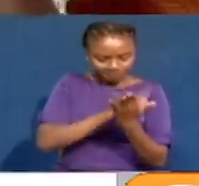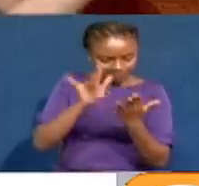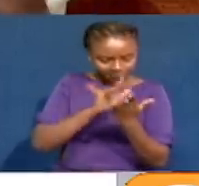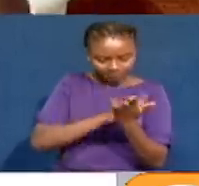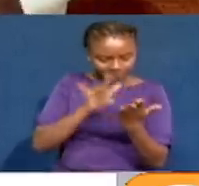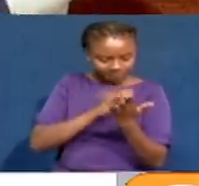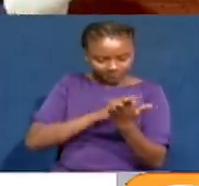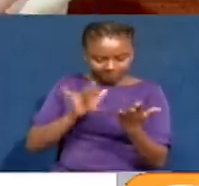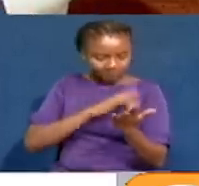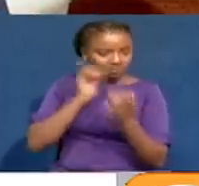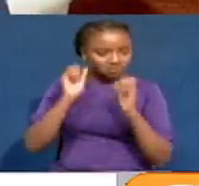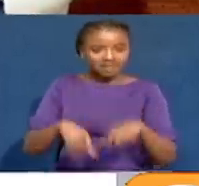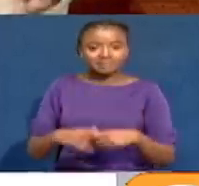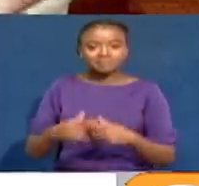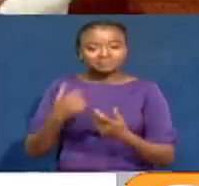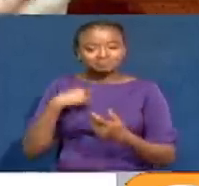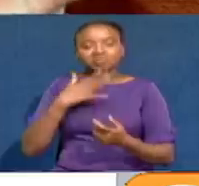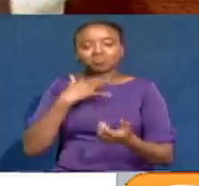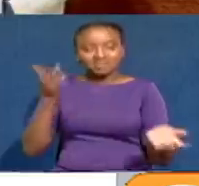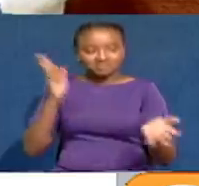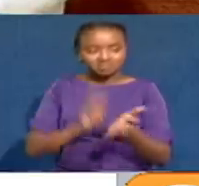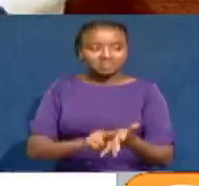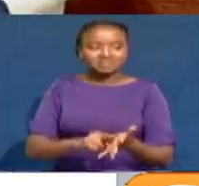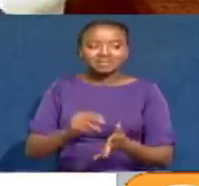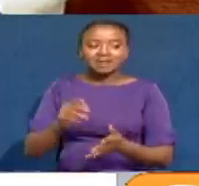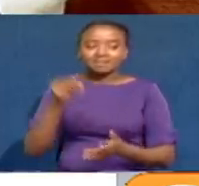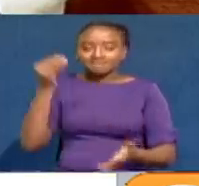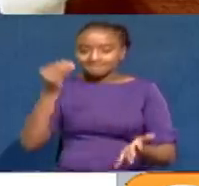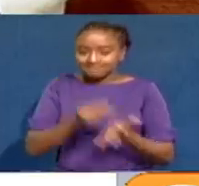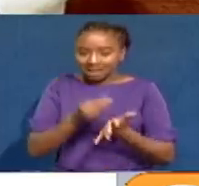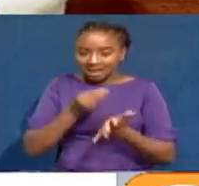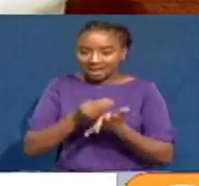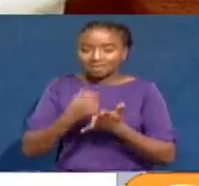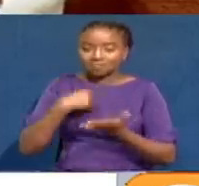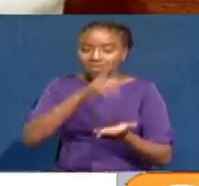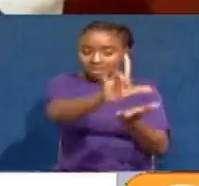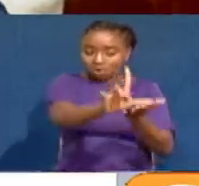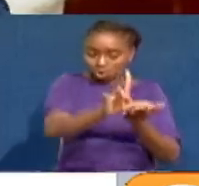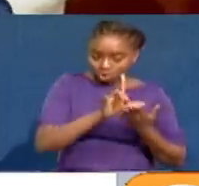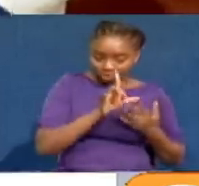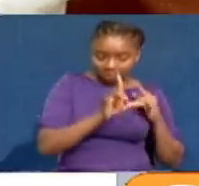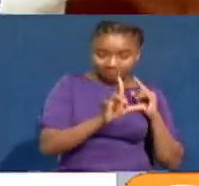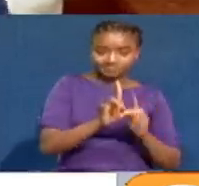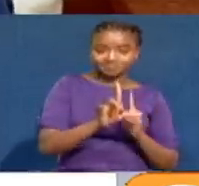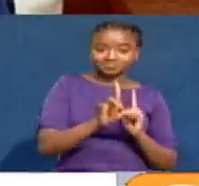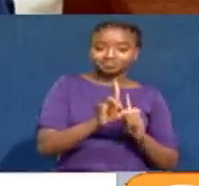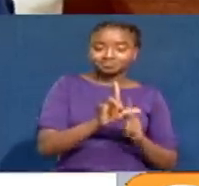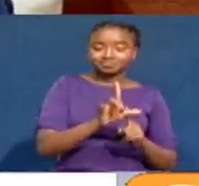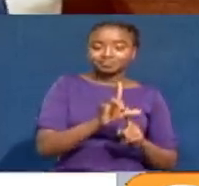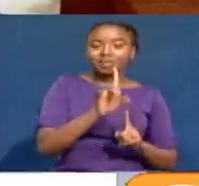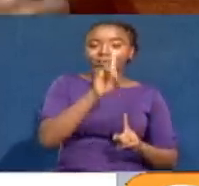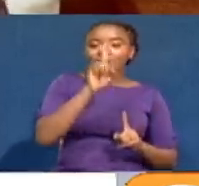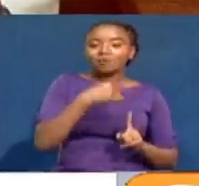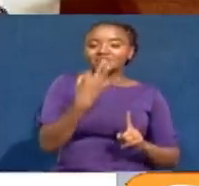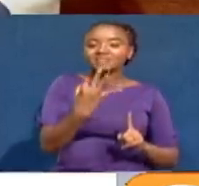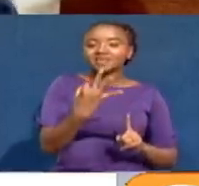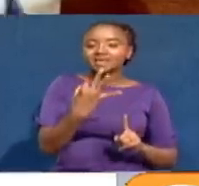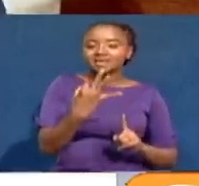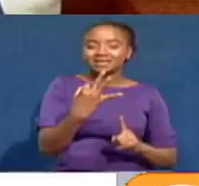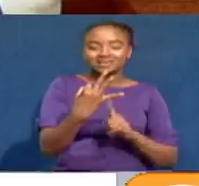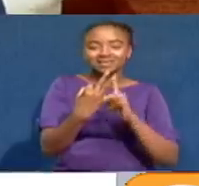The calculations I've done, Jeff, and I want to repeat, the kind of money we've borrowed, just a third of that money ought to